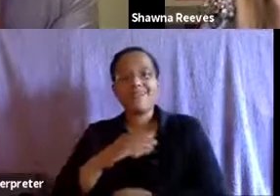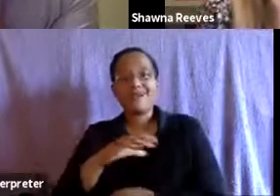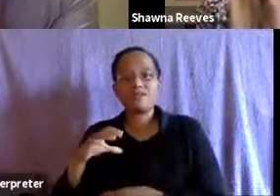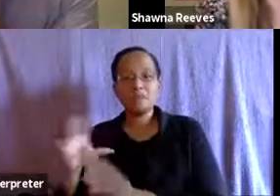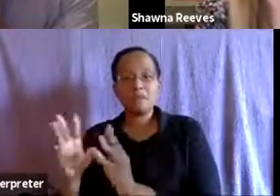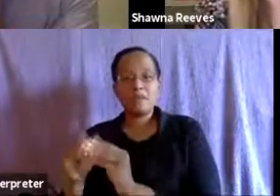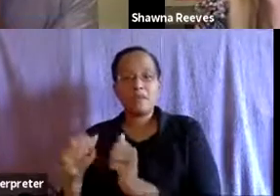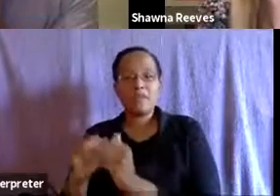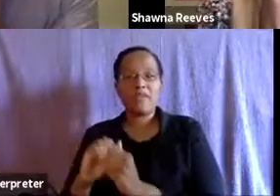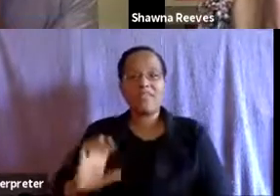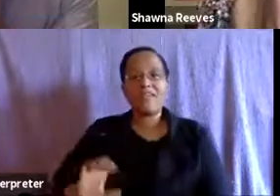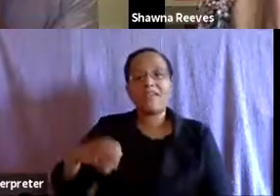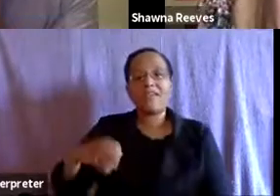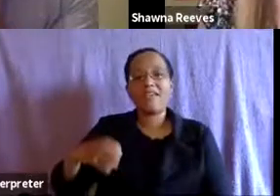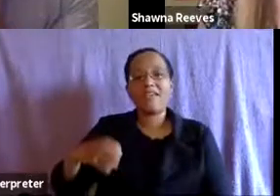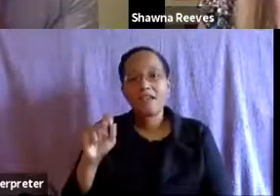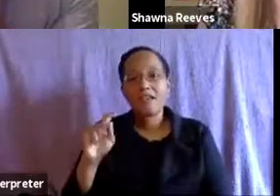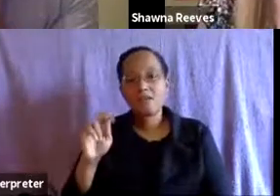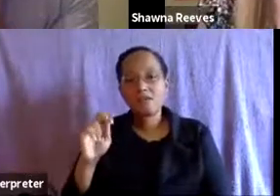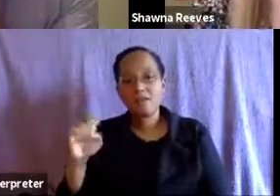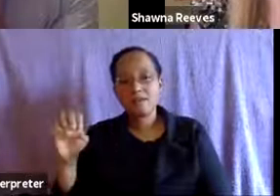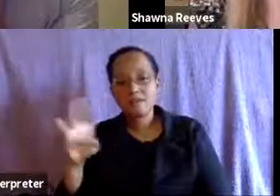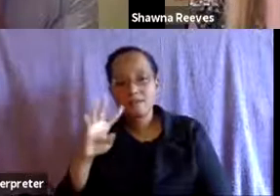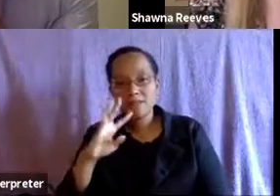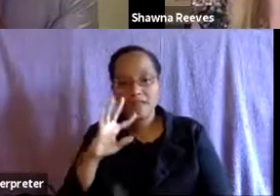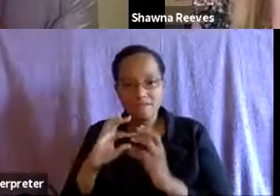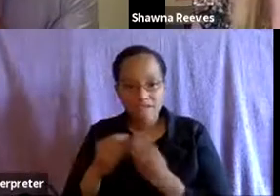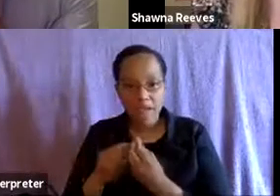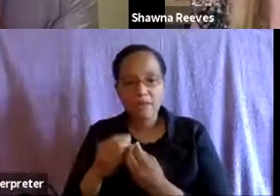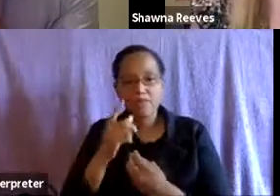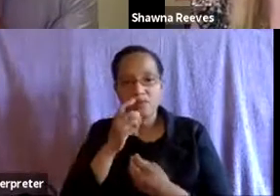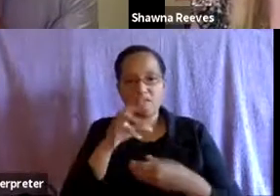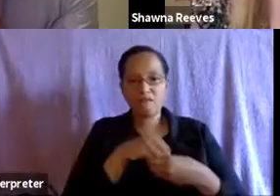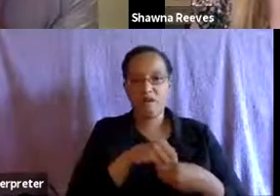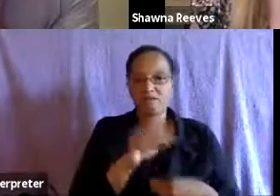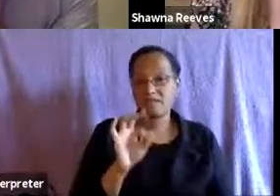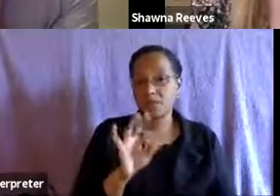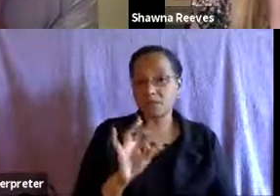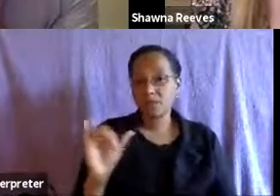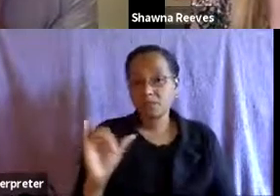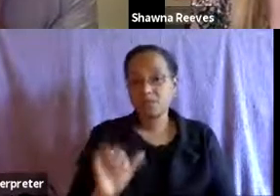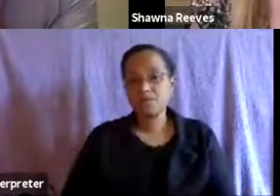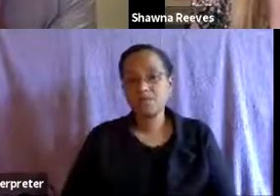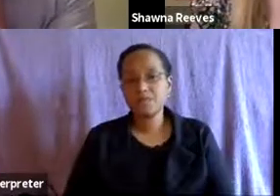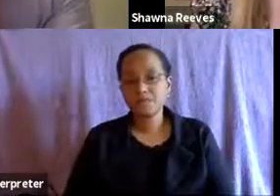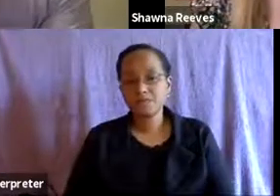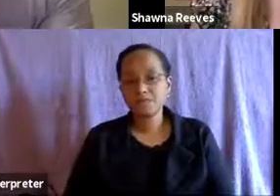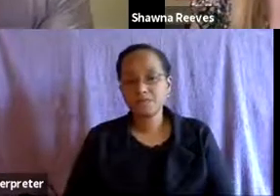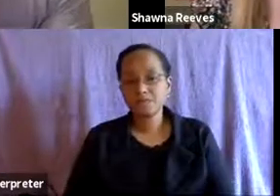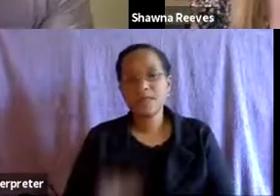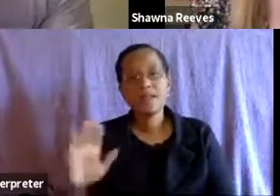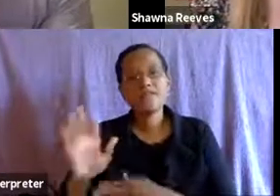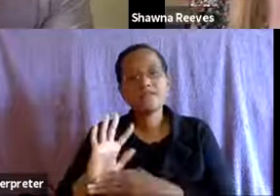We have at the end of this particular month using Zoom, and I hope the technology works adequately to have a family council meeting